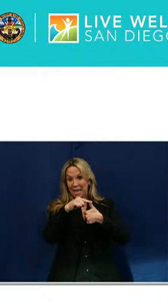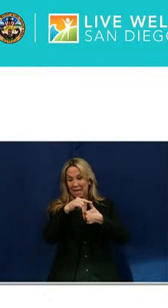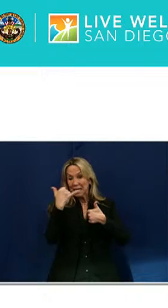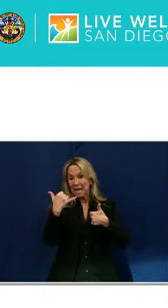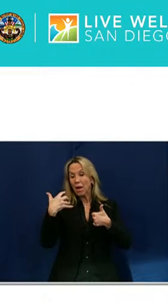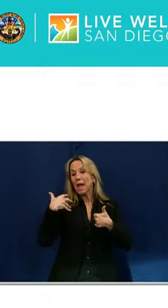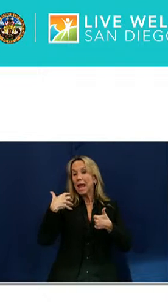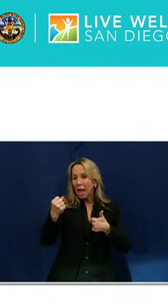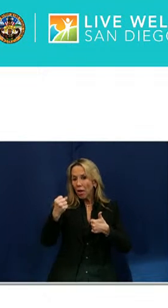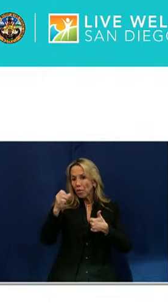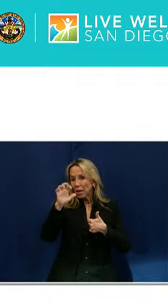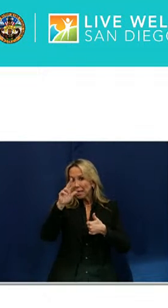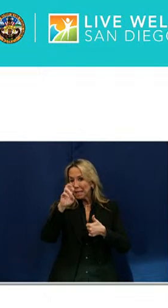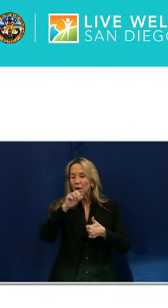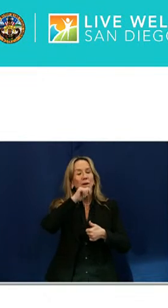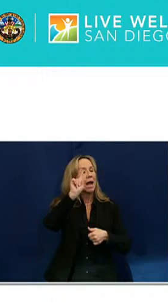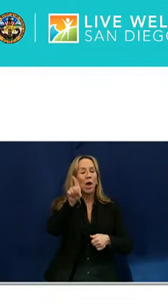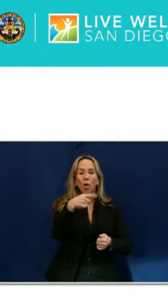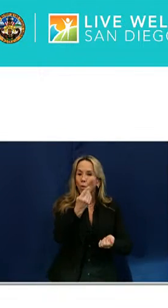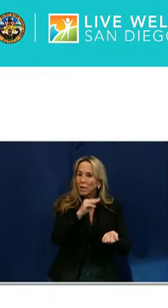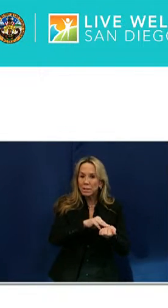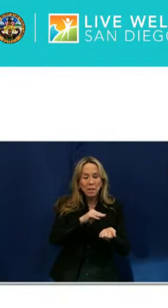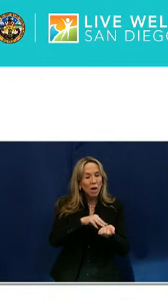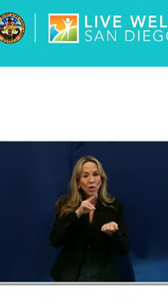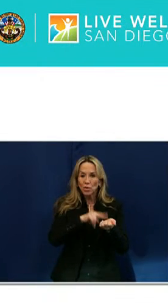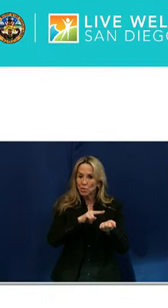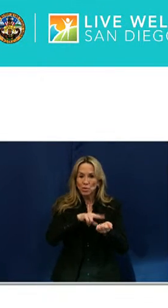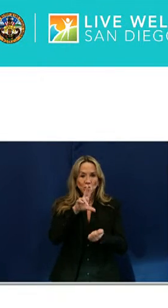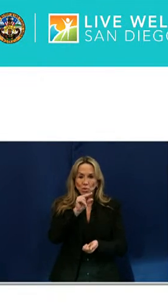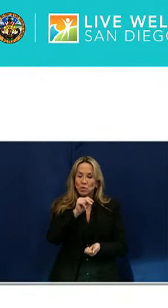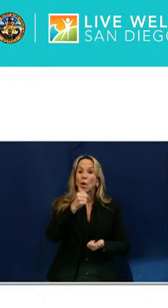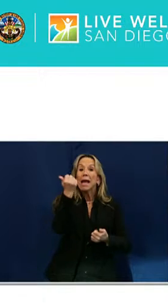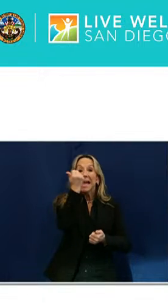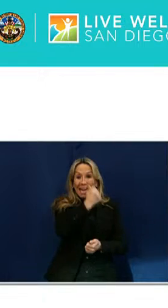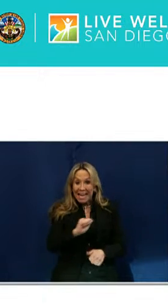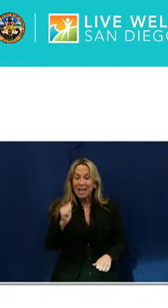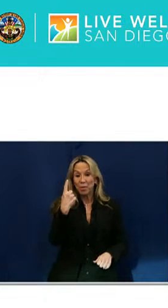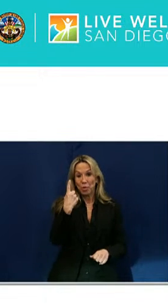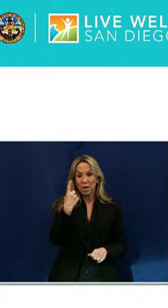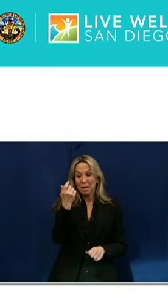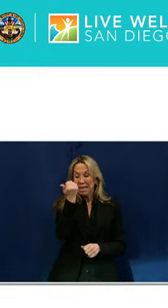personnel, and that's not just doctors and nurses. It includes anyone that is